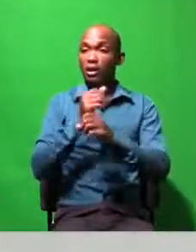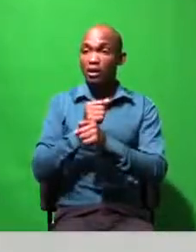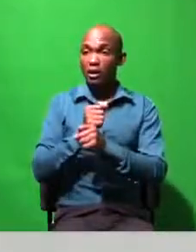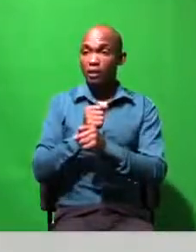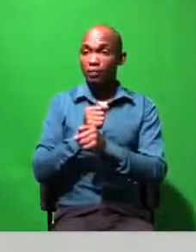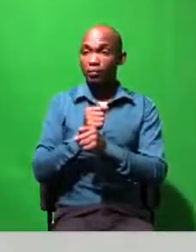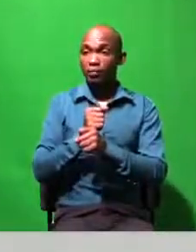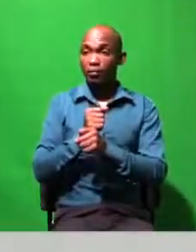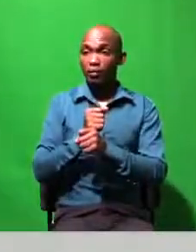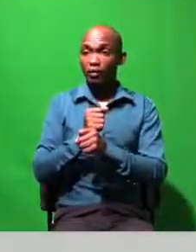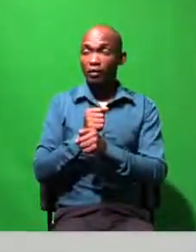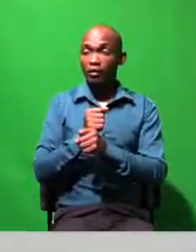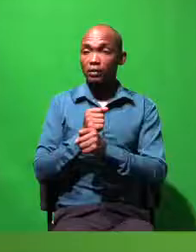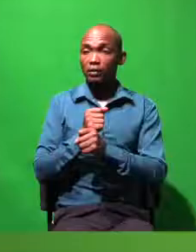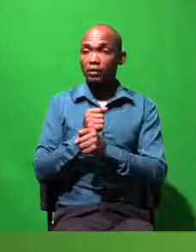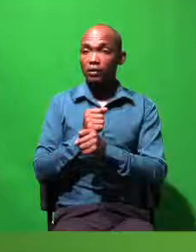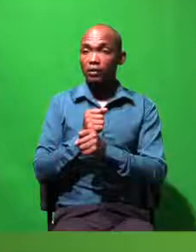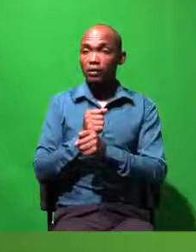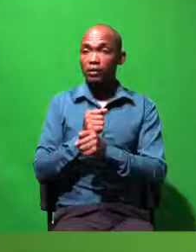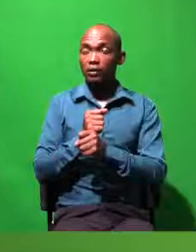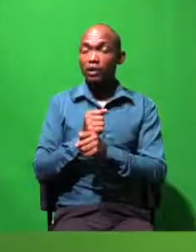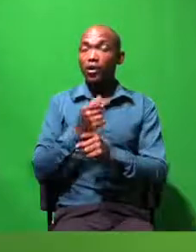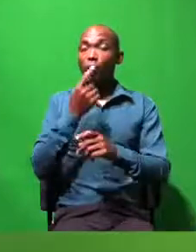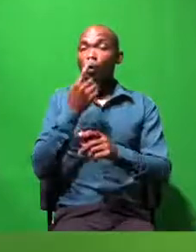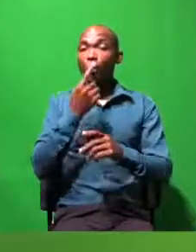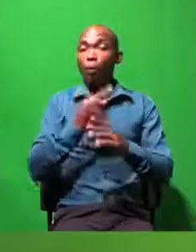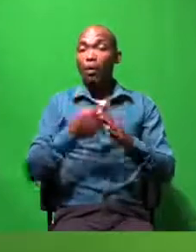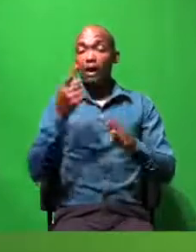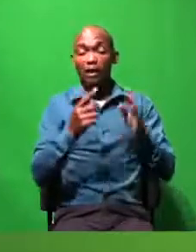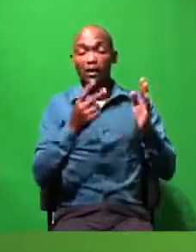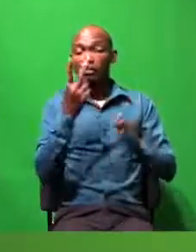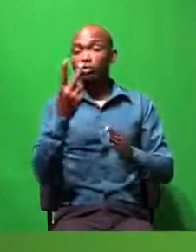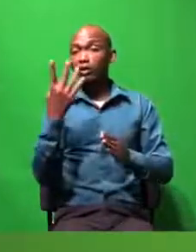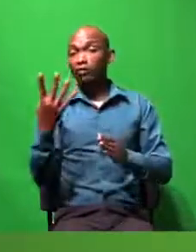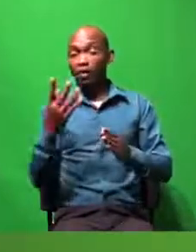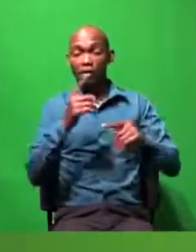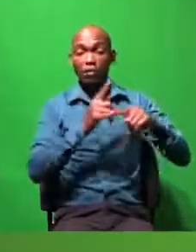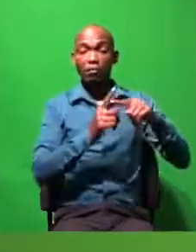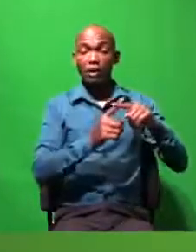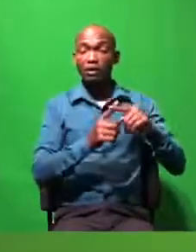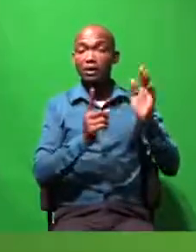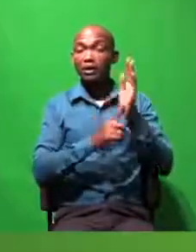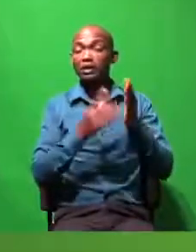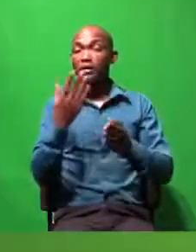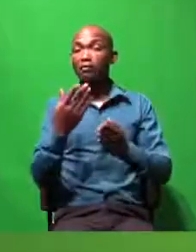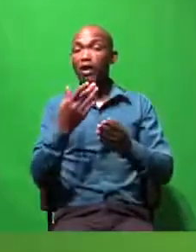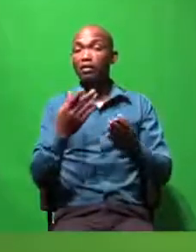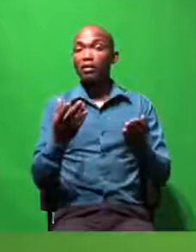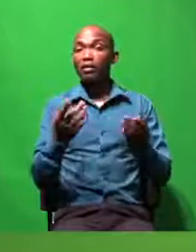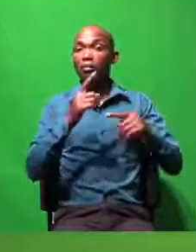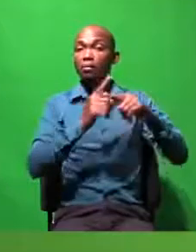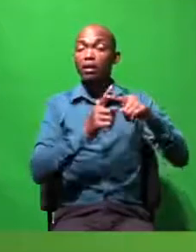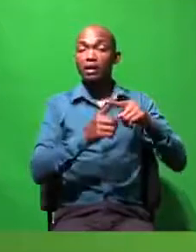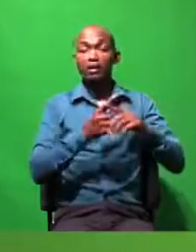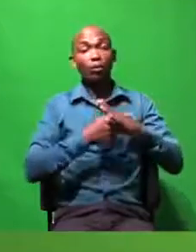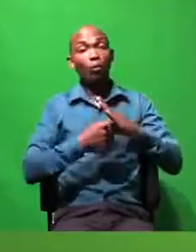this 125 and 65 and 105 here will make a total of